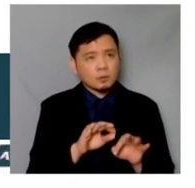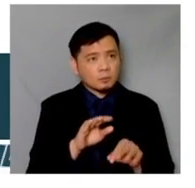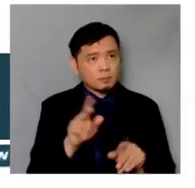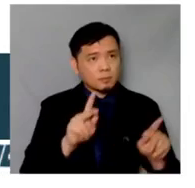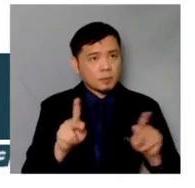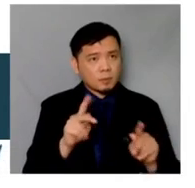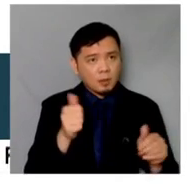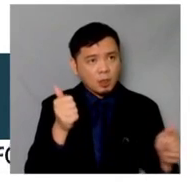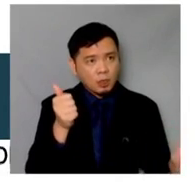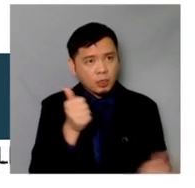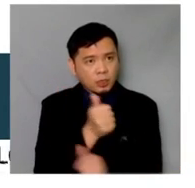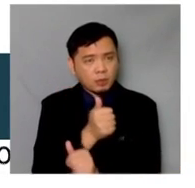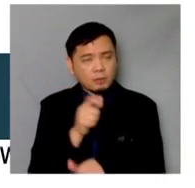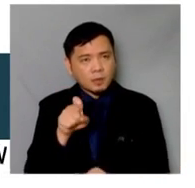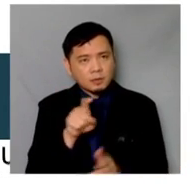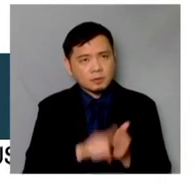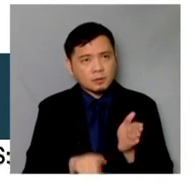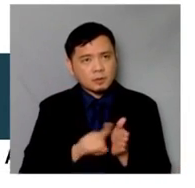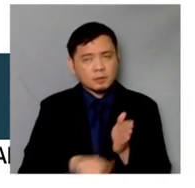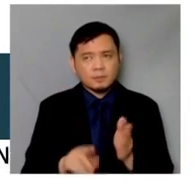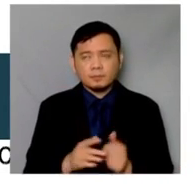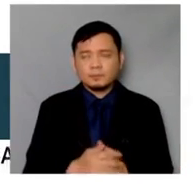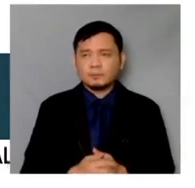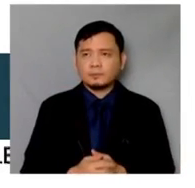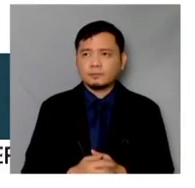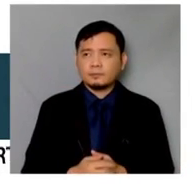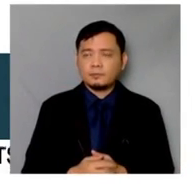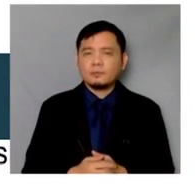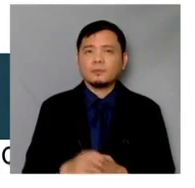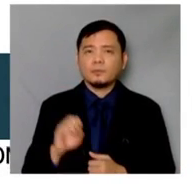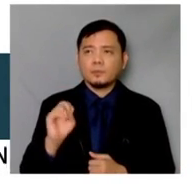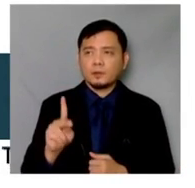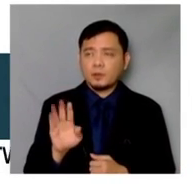Well, to answer your first question,